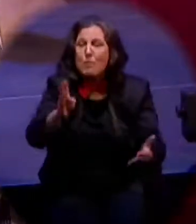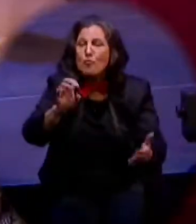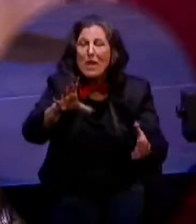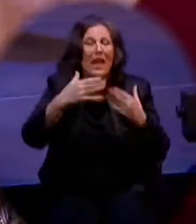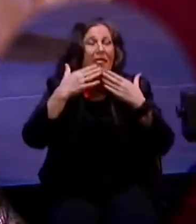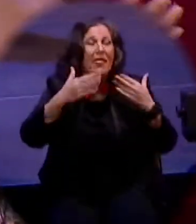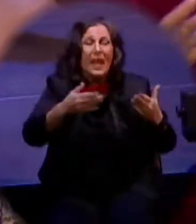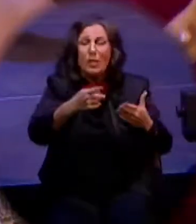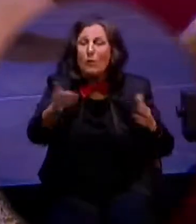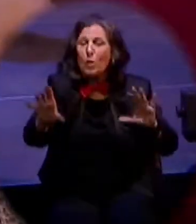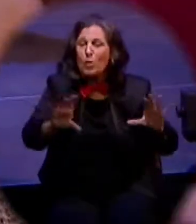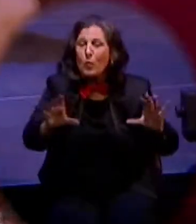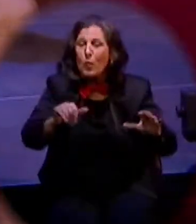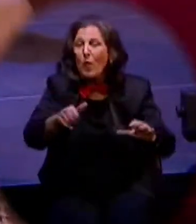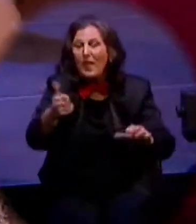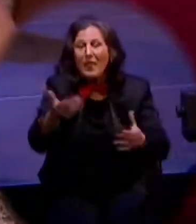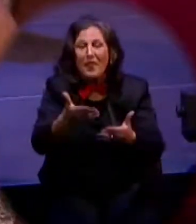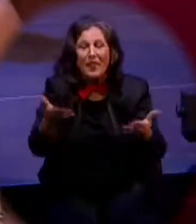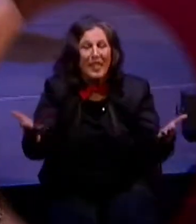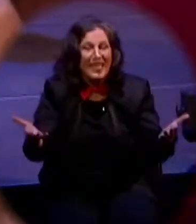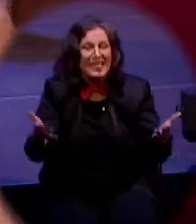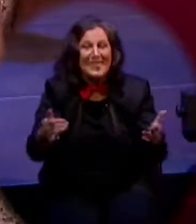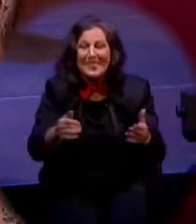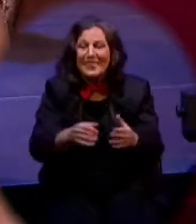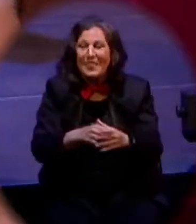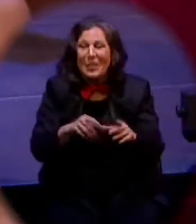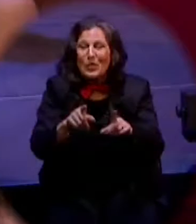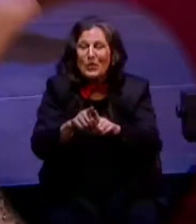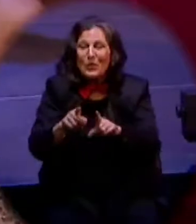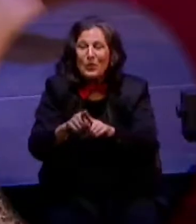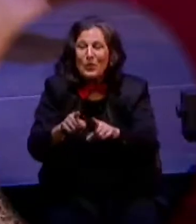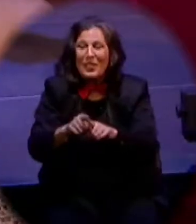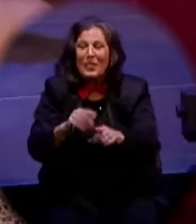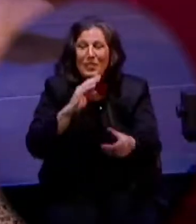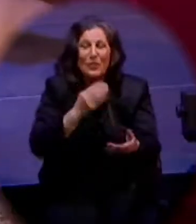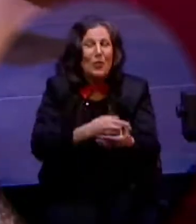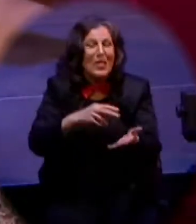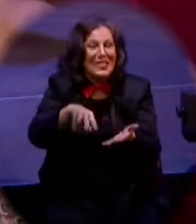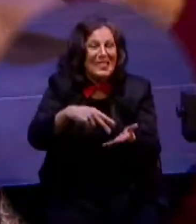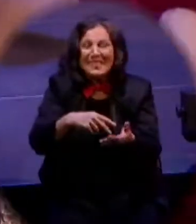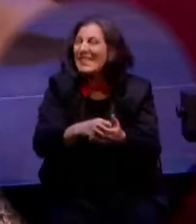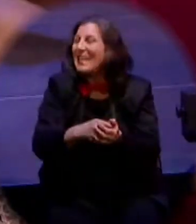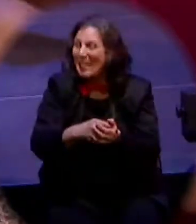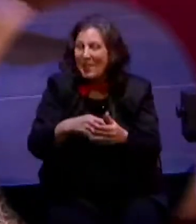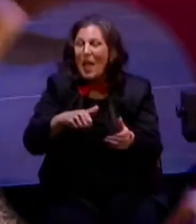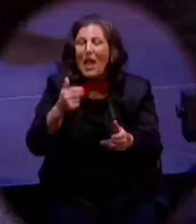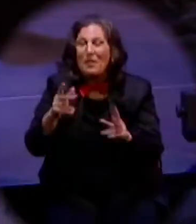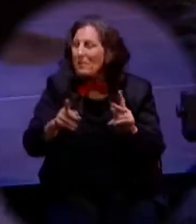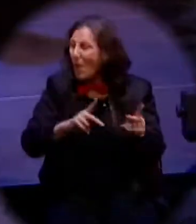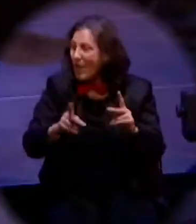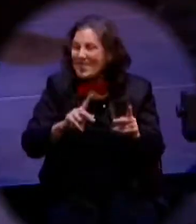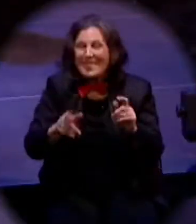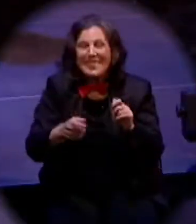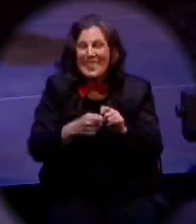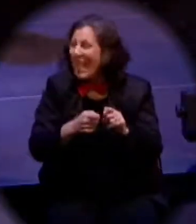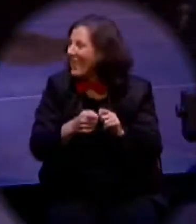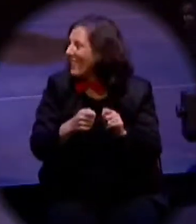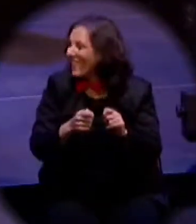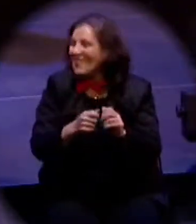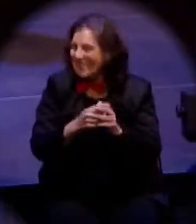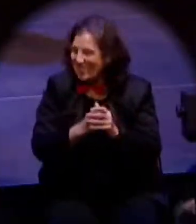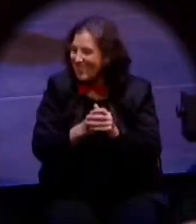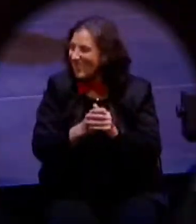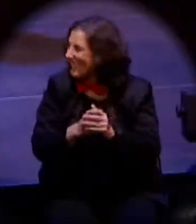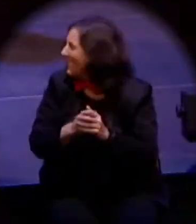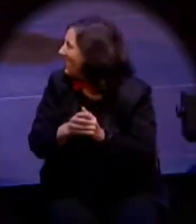And thank you guys for doing all of your other stuff with kids too. Yeah. She's always lit in here at the little parties right in this exact area. You